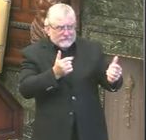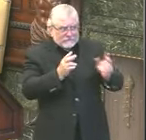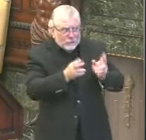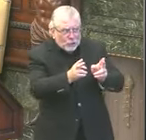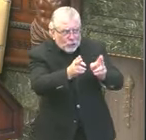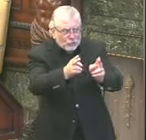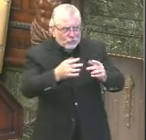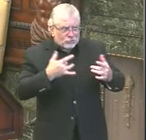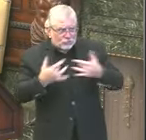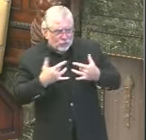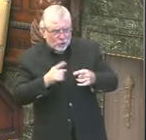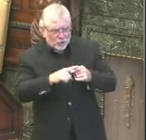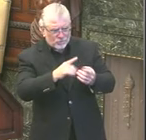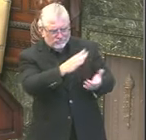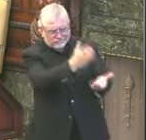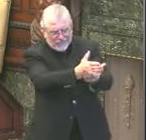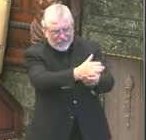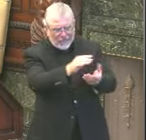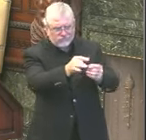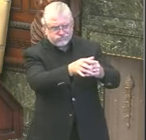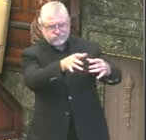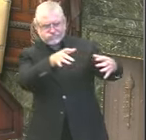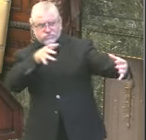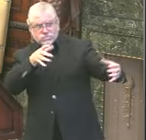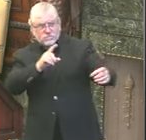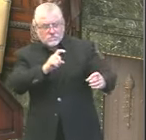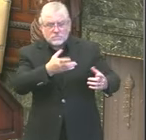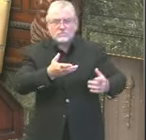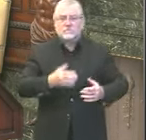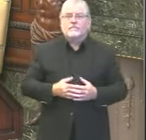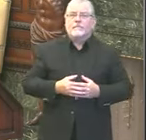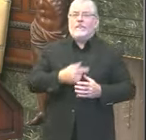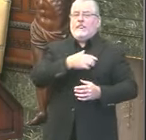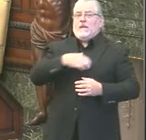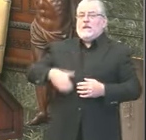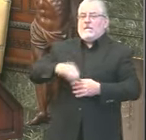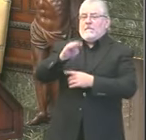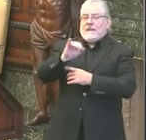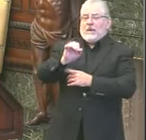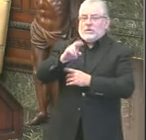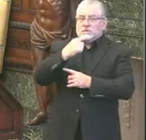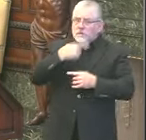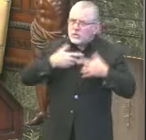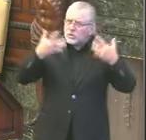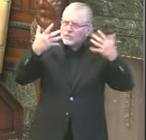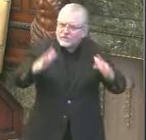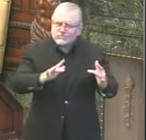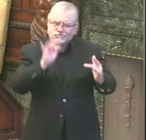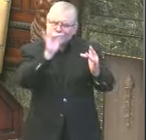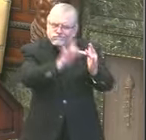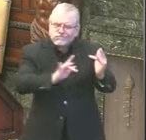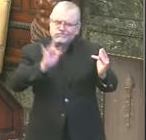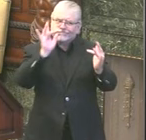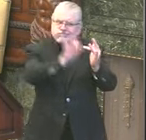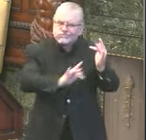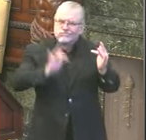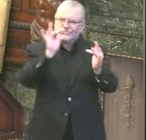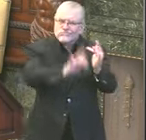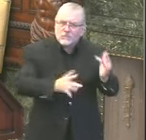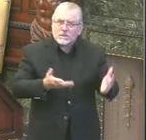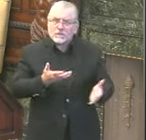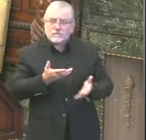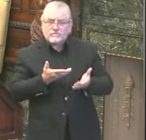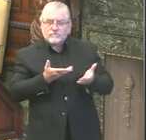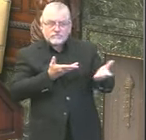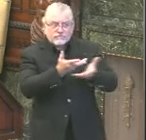this? We've been in contact with them as regularly as we can when they're open to talking. We've been